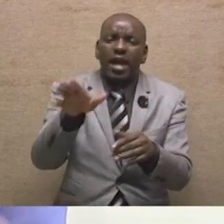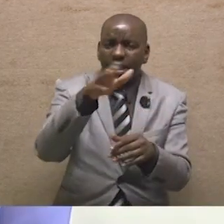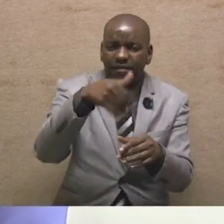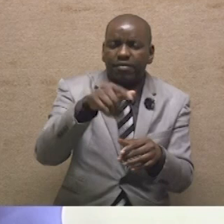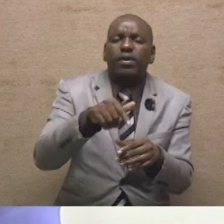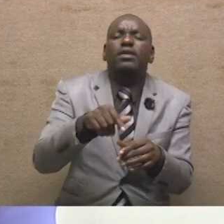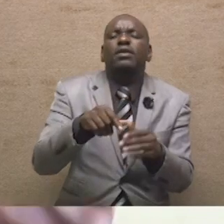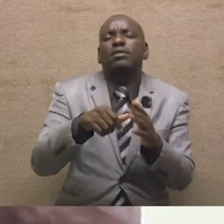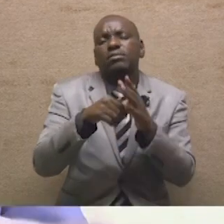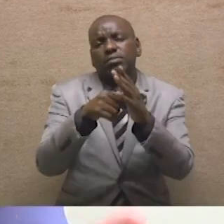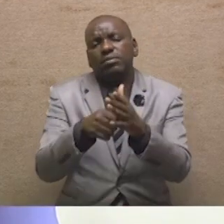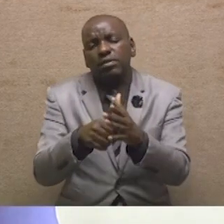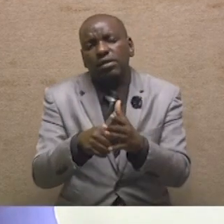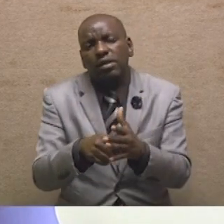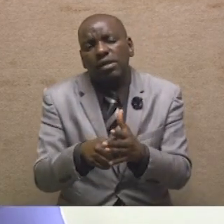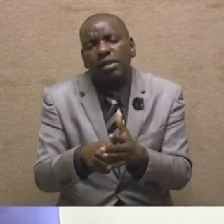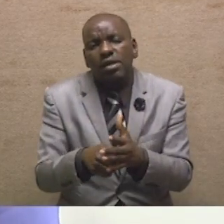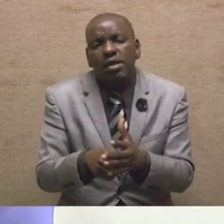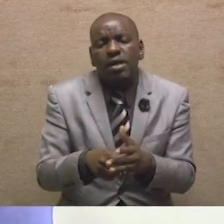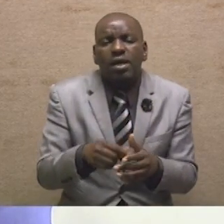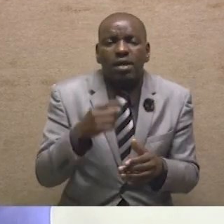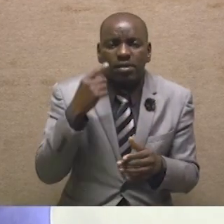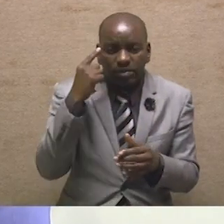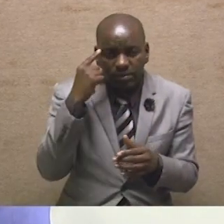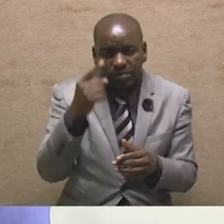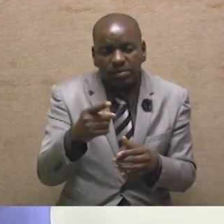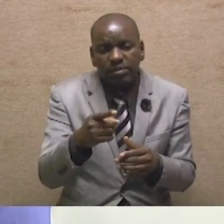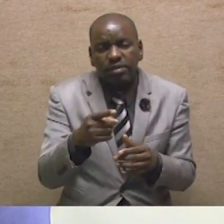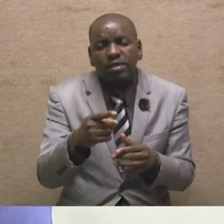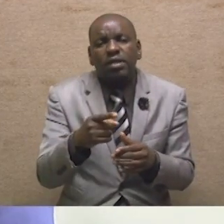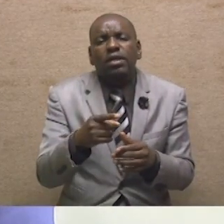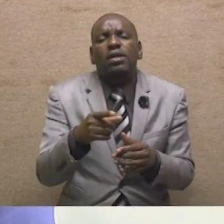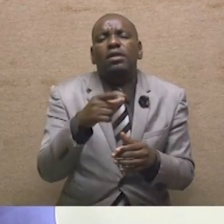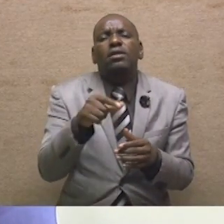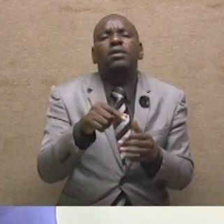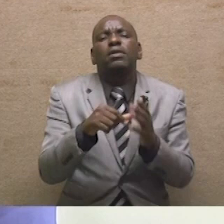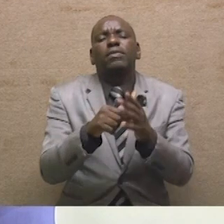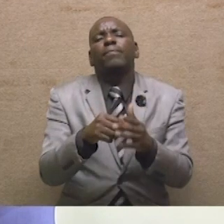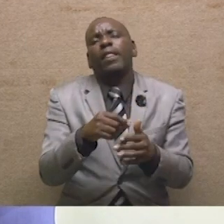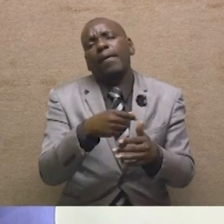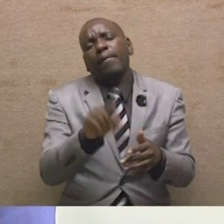across the board to benefit everyone. So there is really